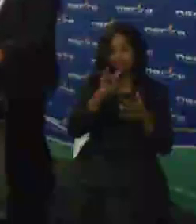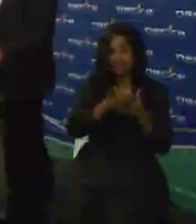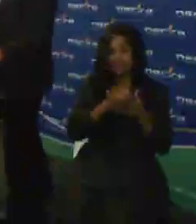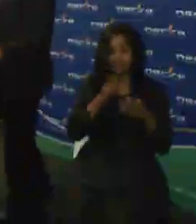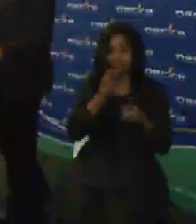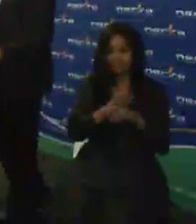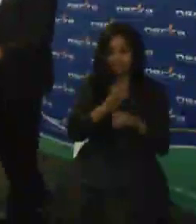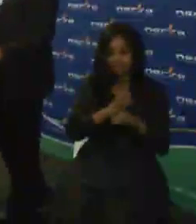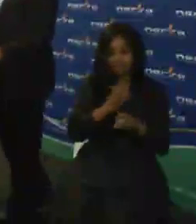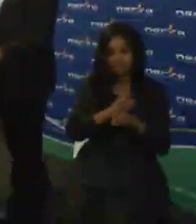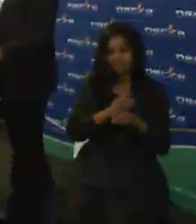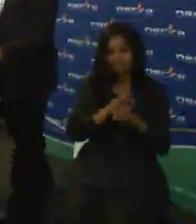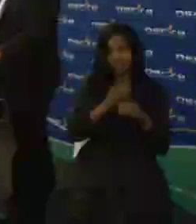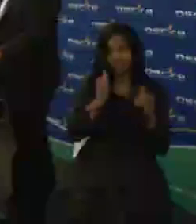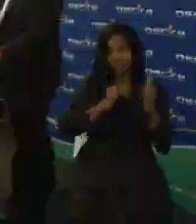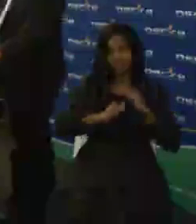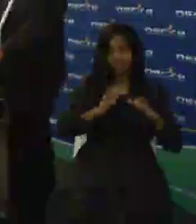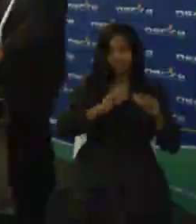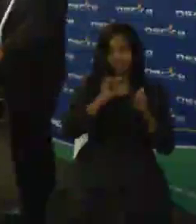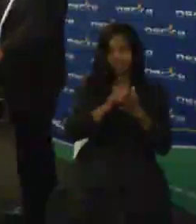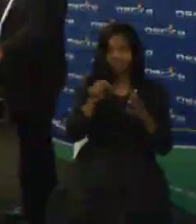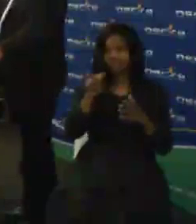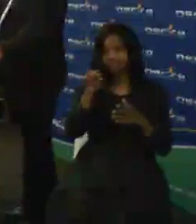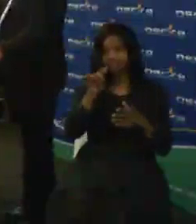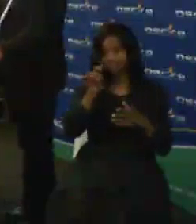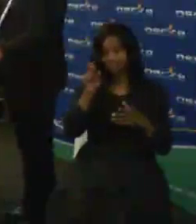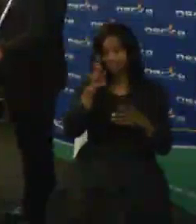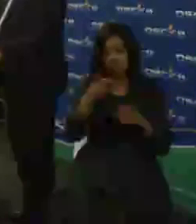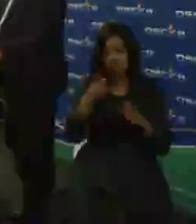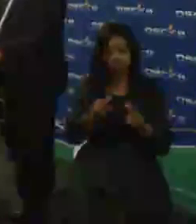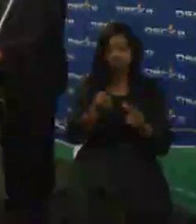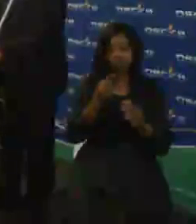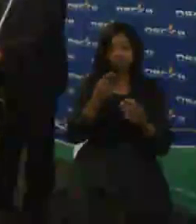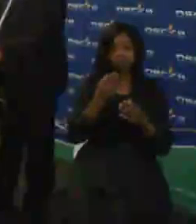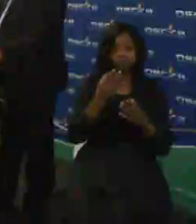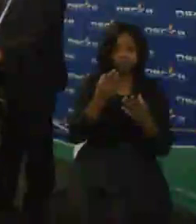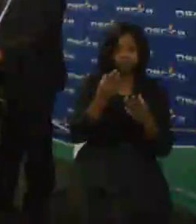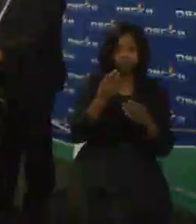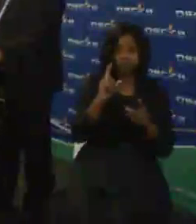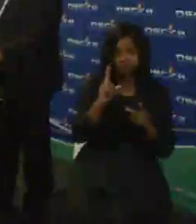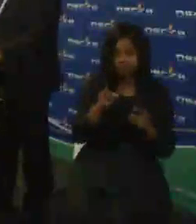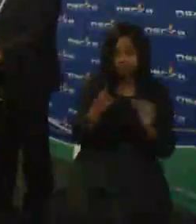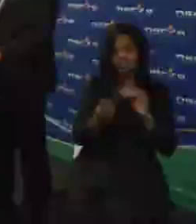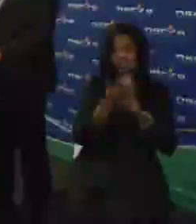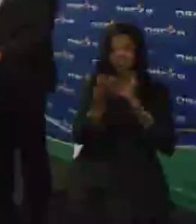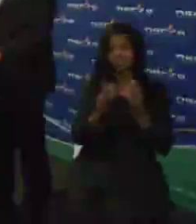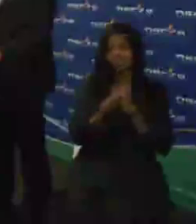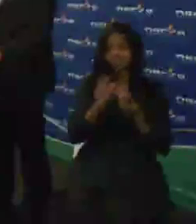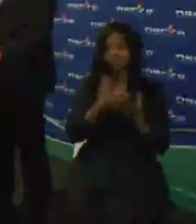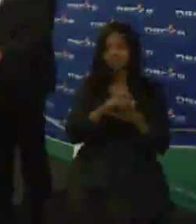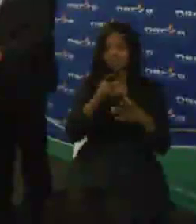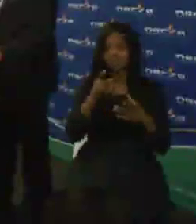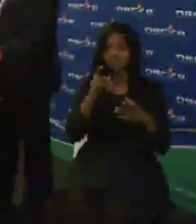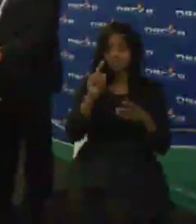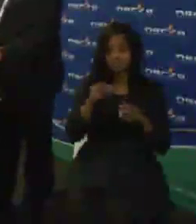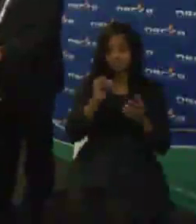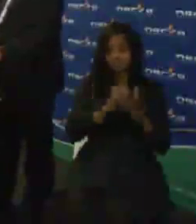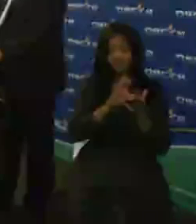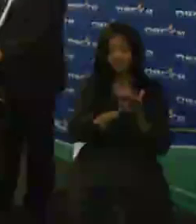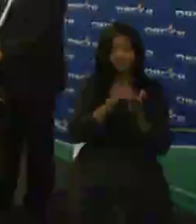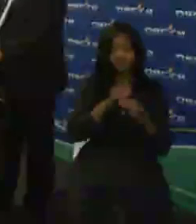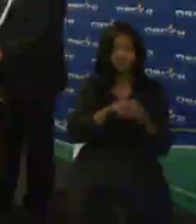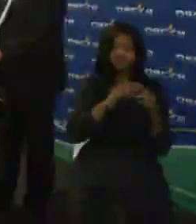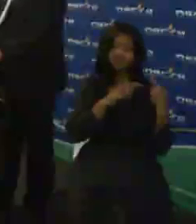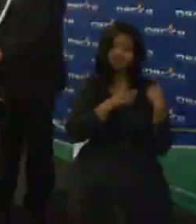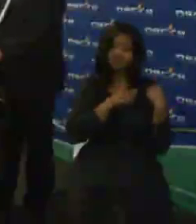the regulator has to then deal with and take into account. Chairperson, there was a